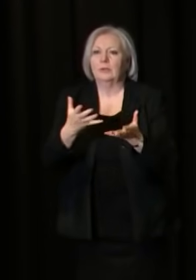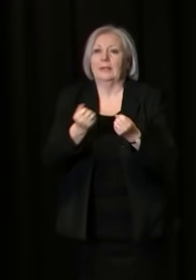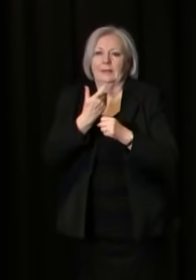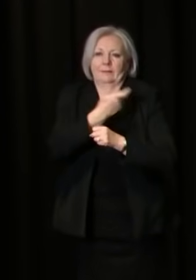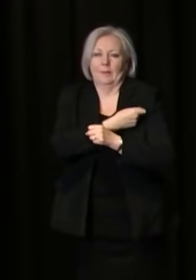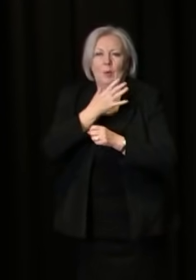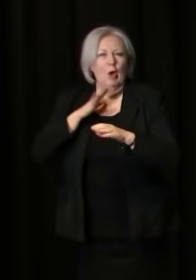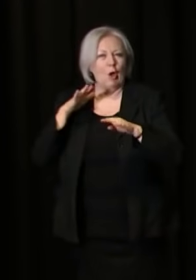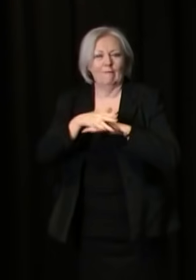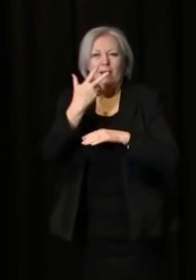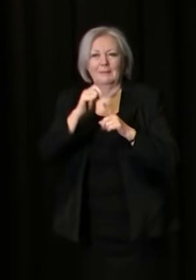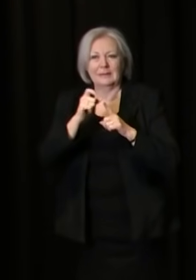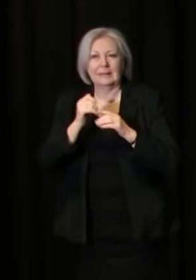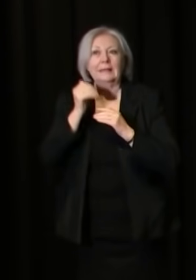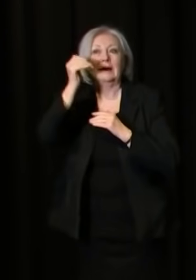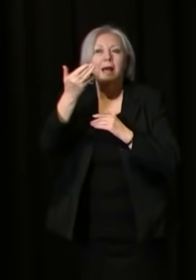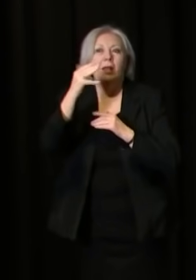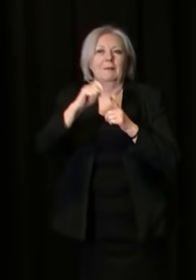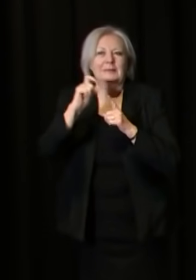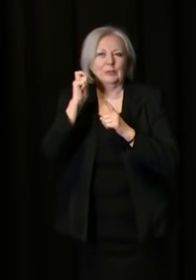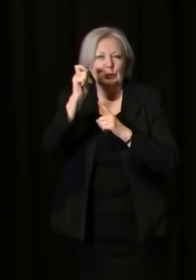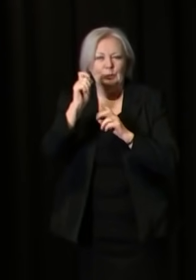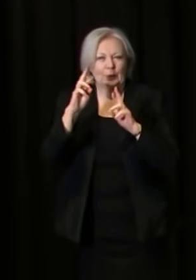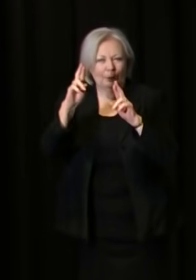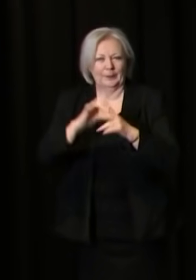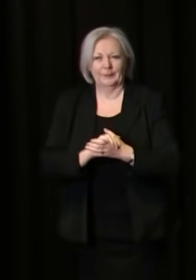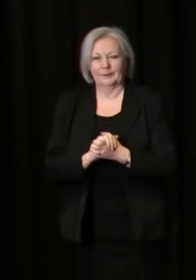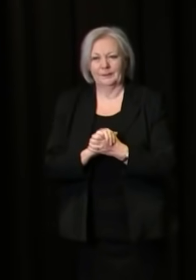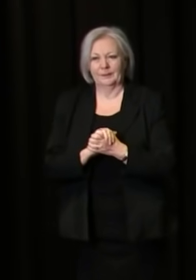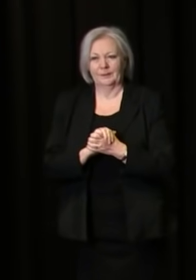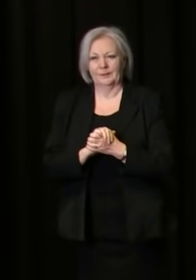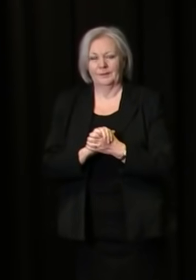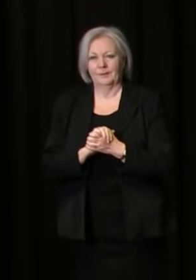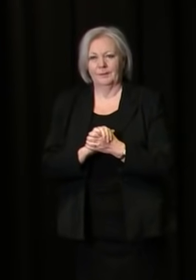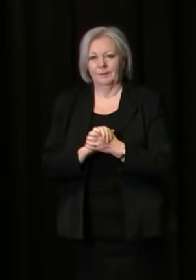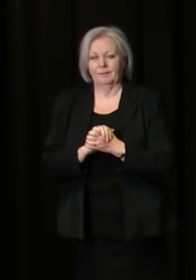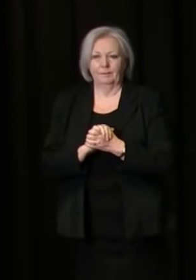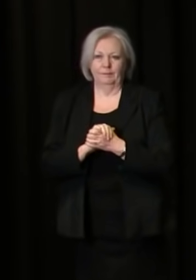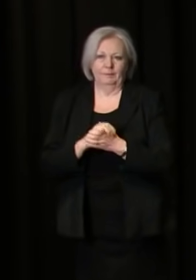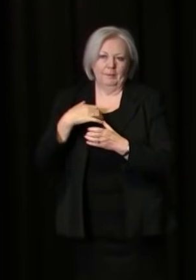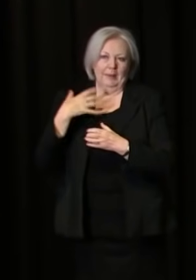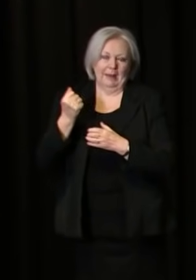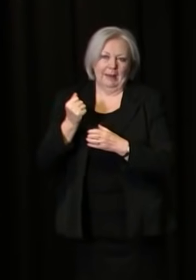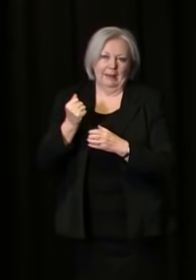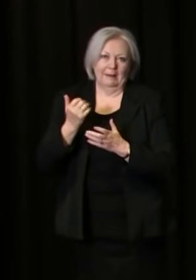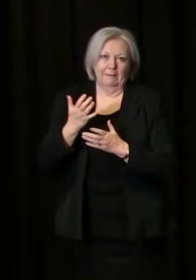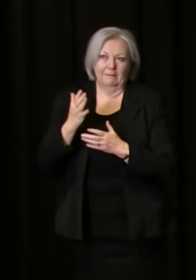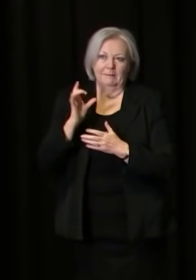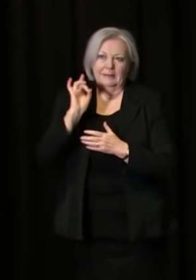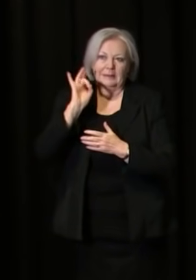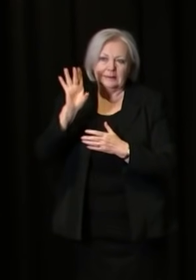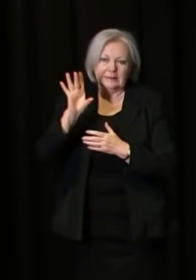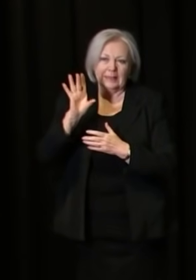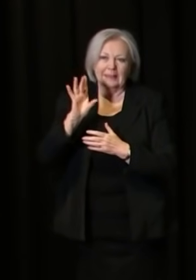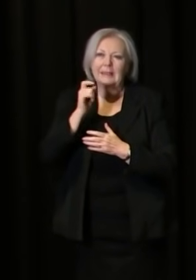beyond % of people having the opportunity to be vaccinated. We're currently running 10